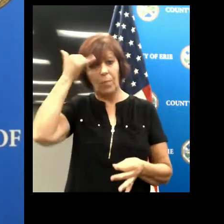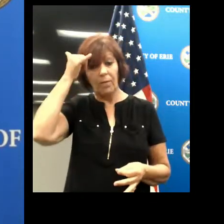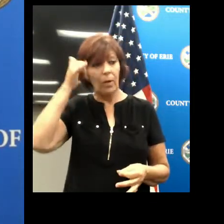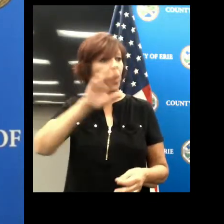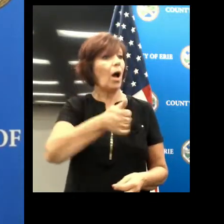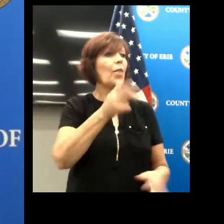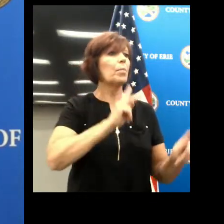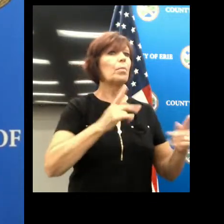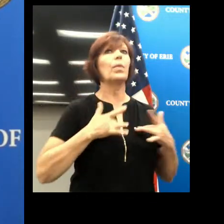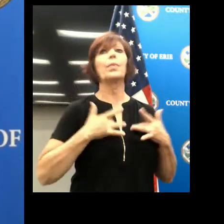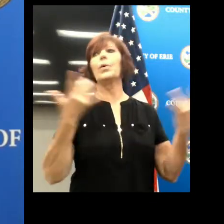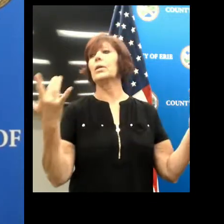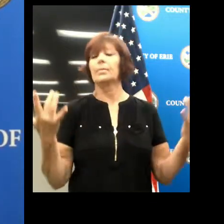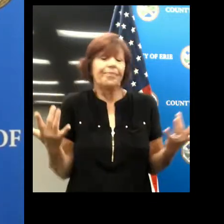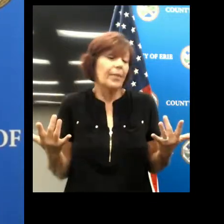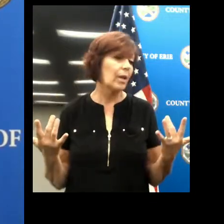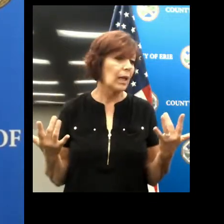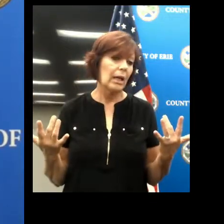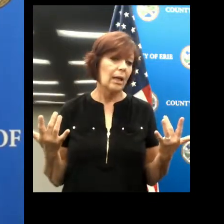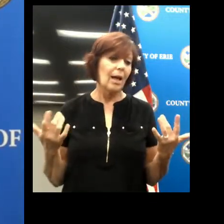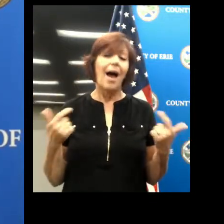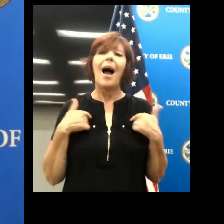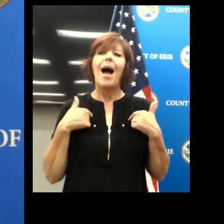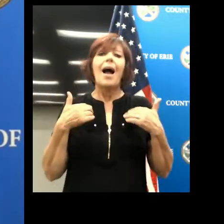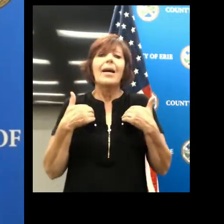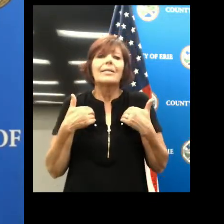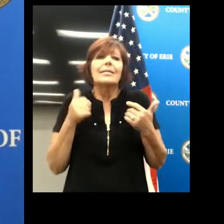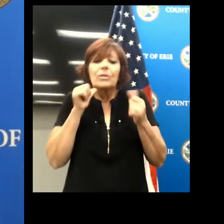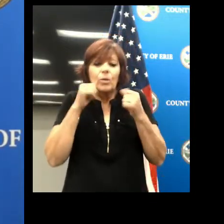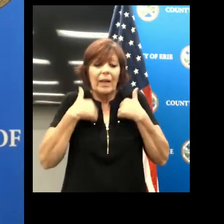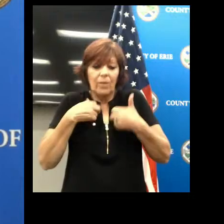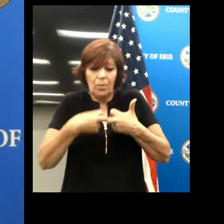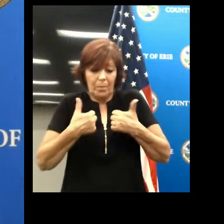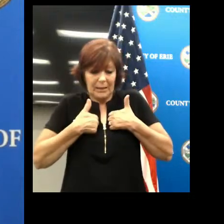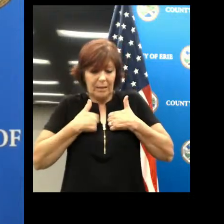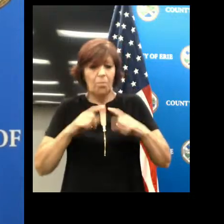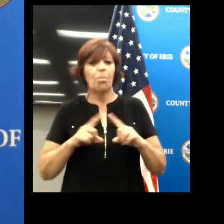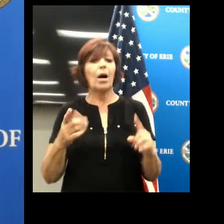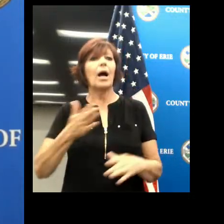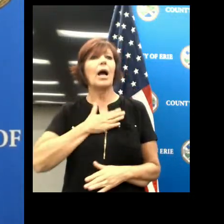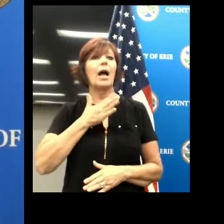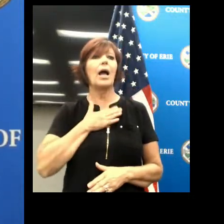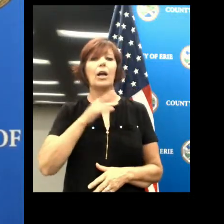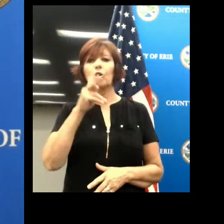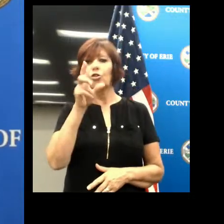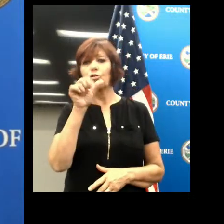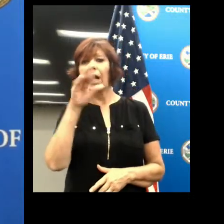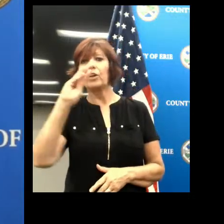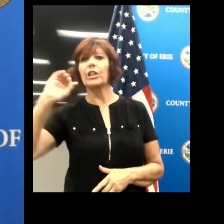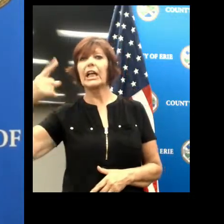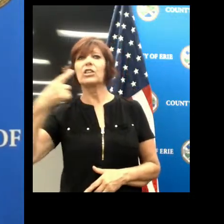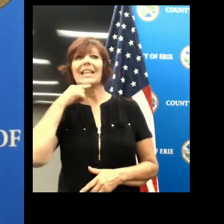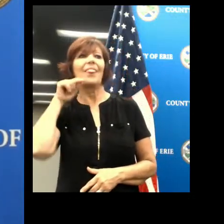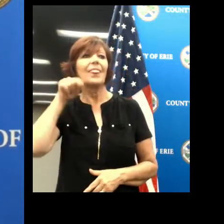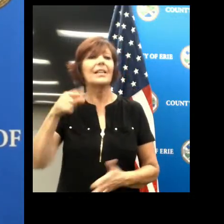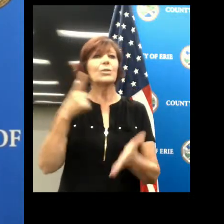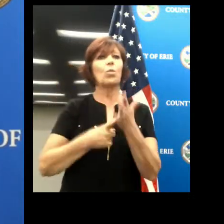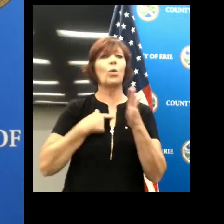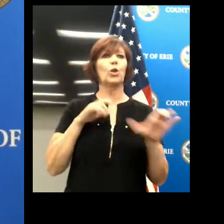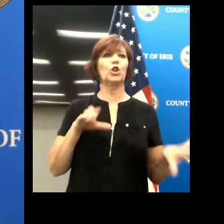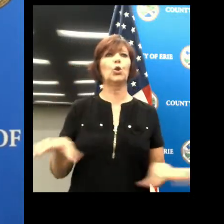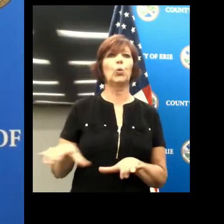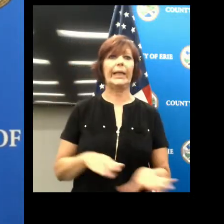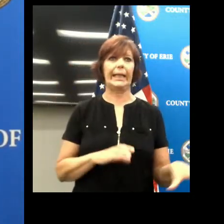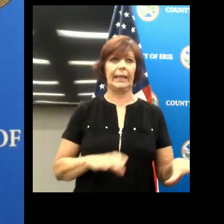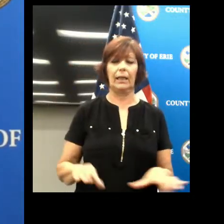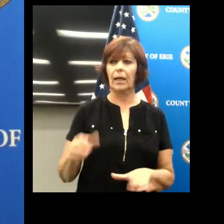people were thrilled. I didn't have like a particular issue myself, but I was very happy that Kreiner Cash came out there and said, here's what we're doing. And I would hope